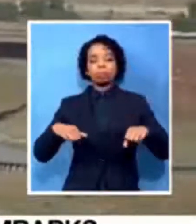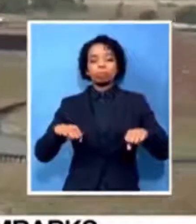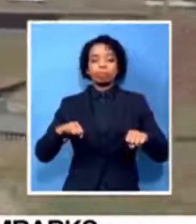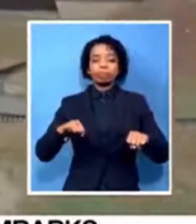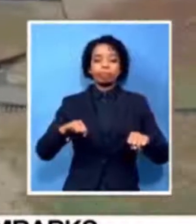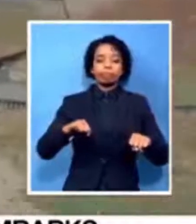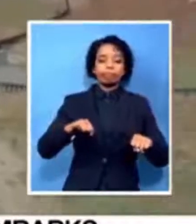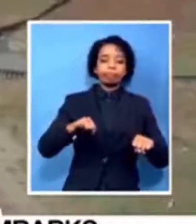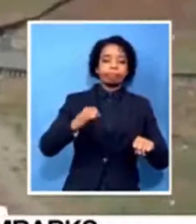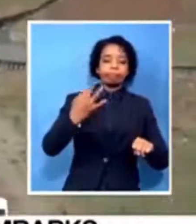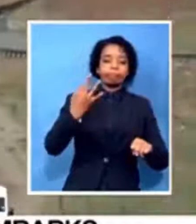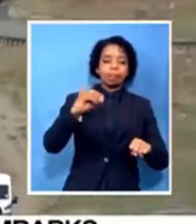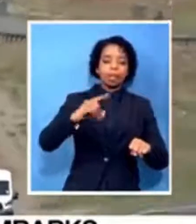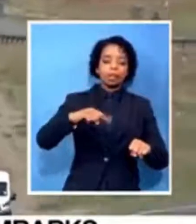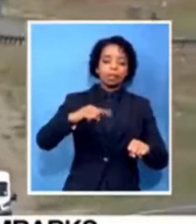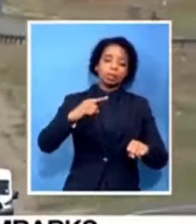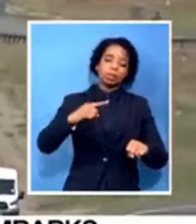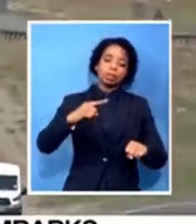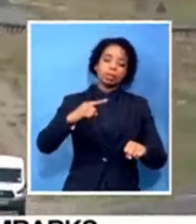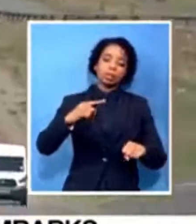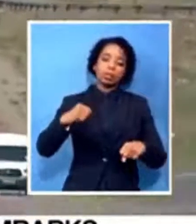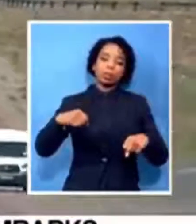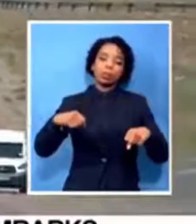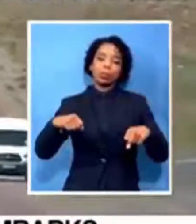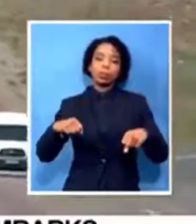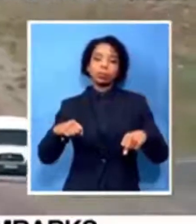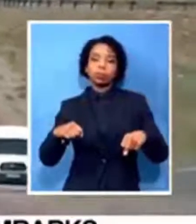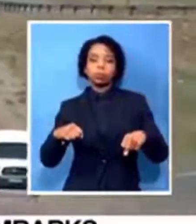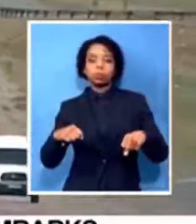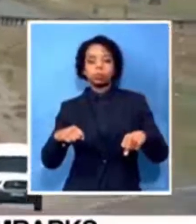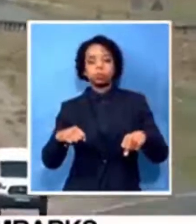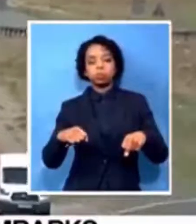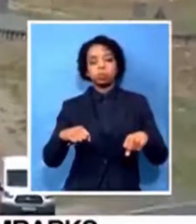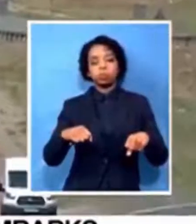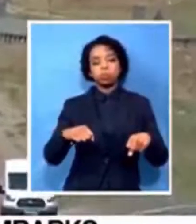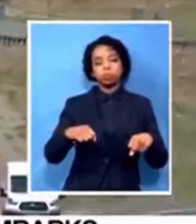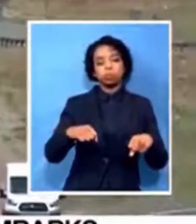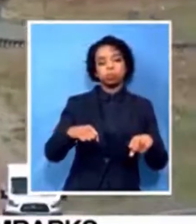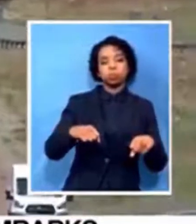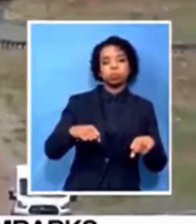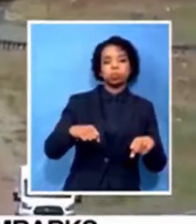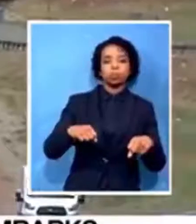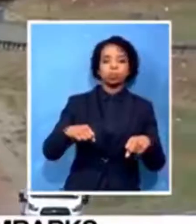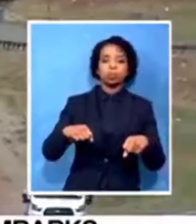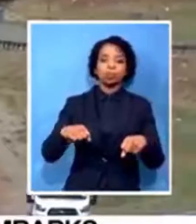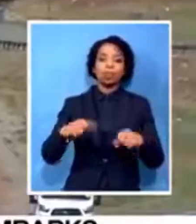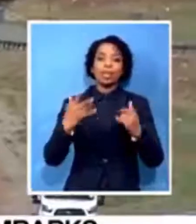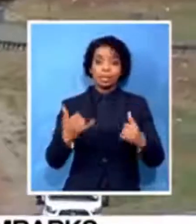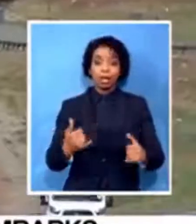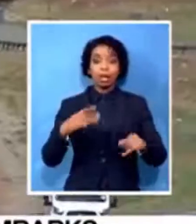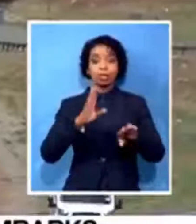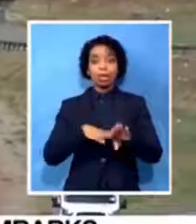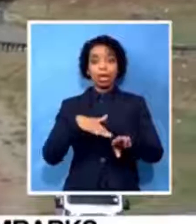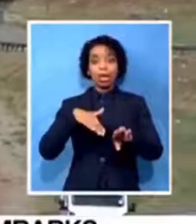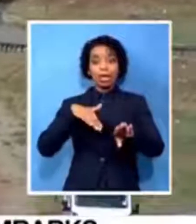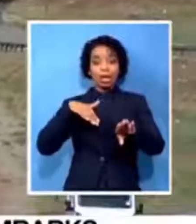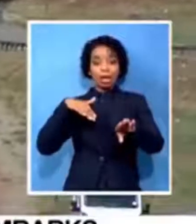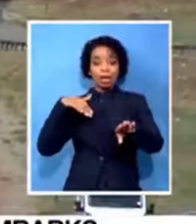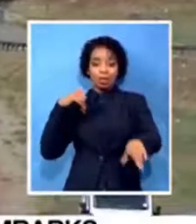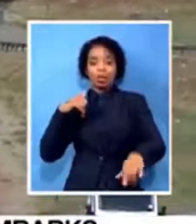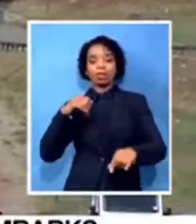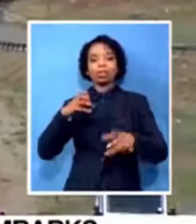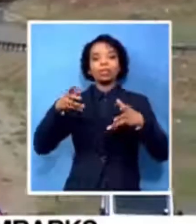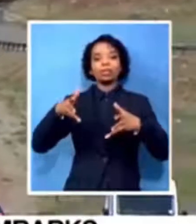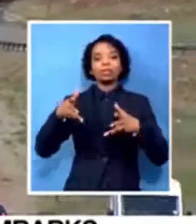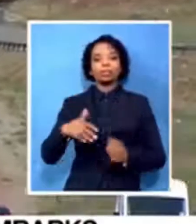really just bringing traffic to a standstill here on the N14. Of course, this is part of the demonstration by the